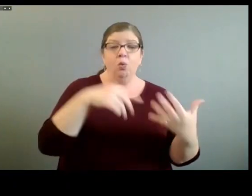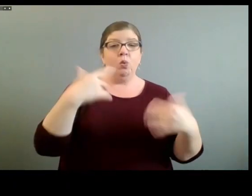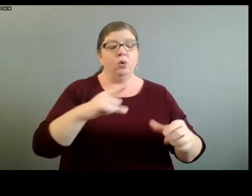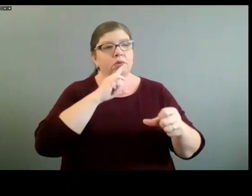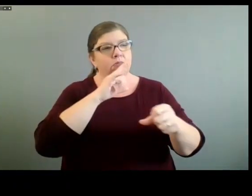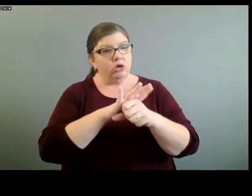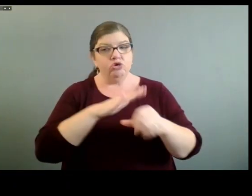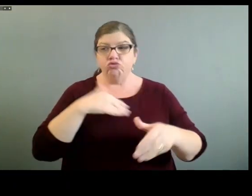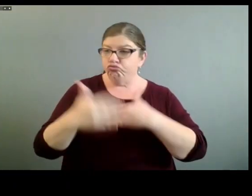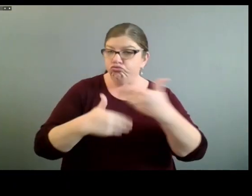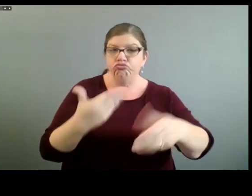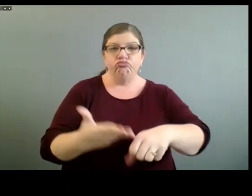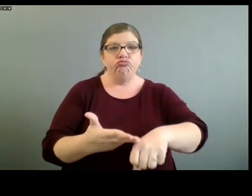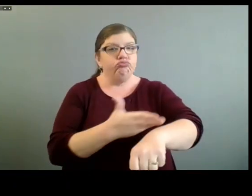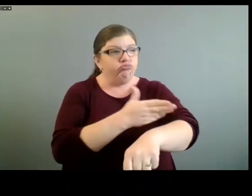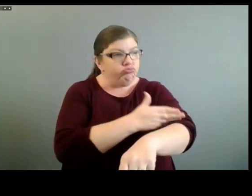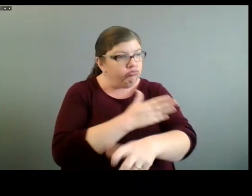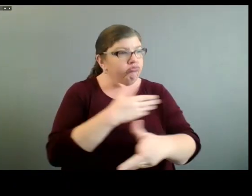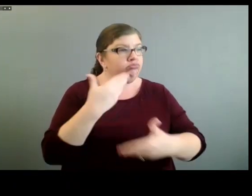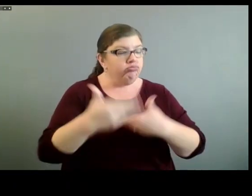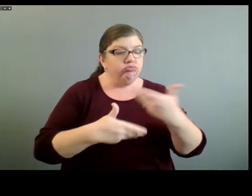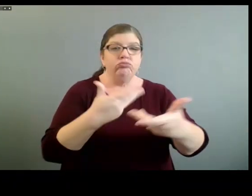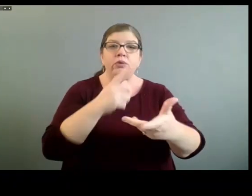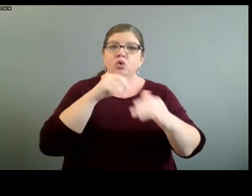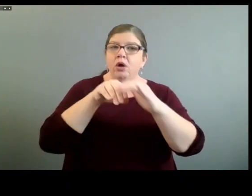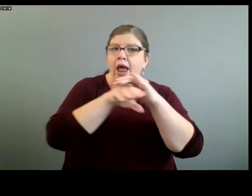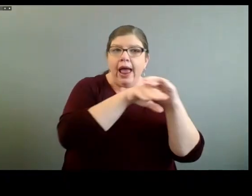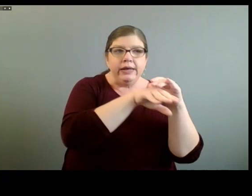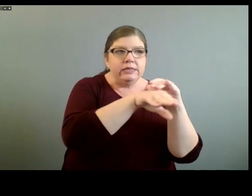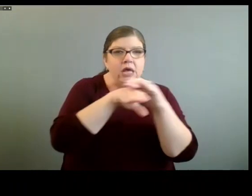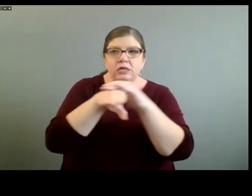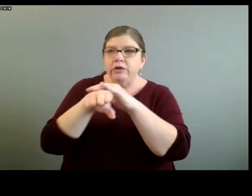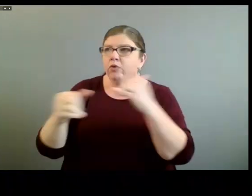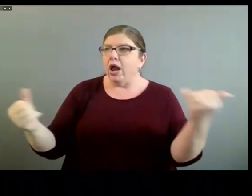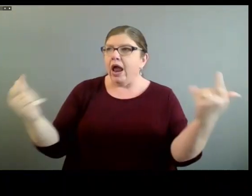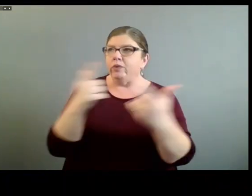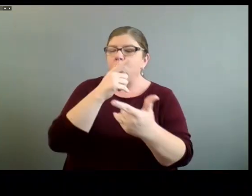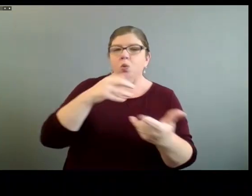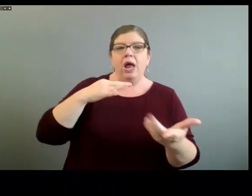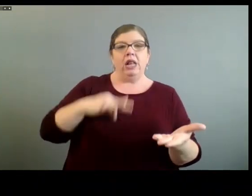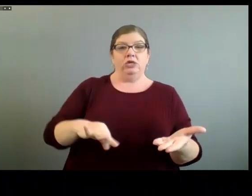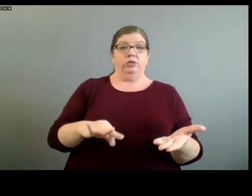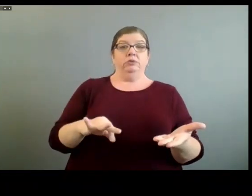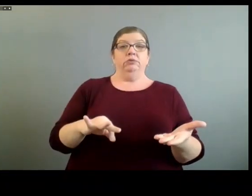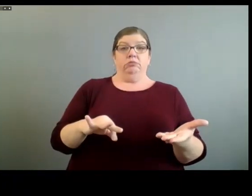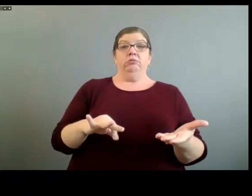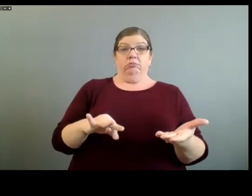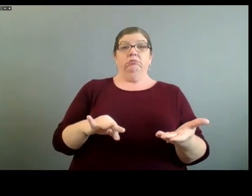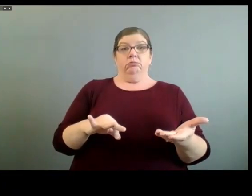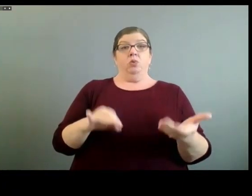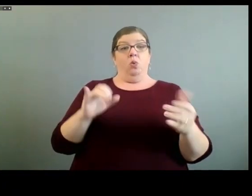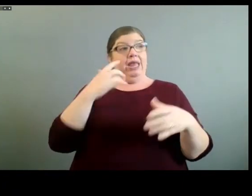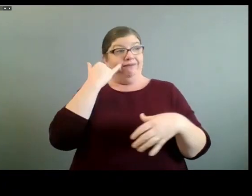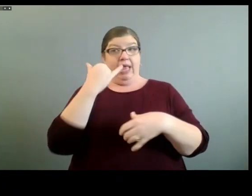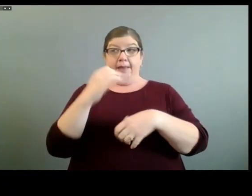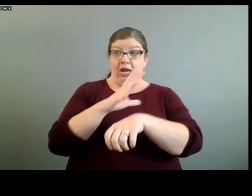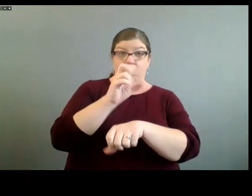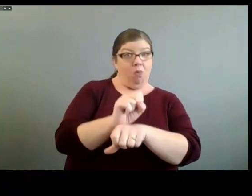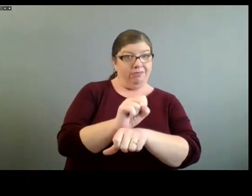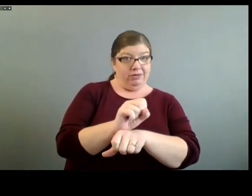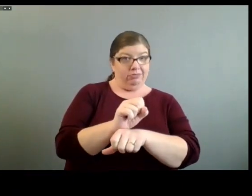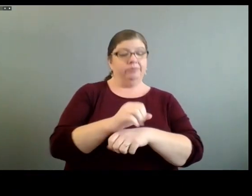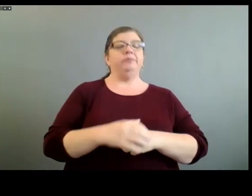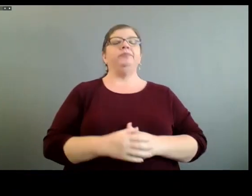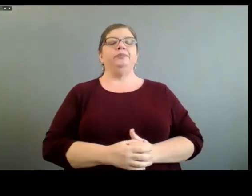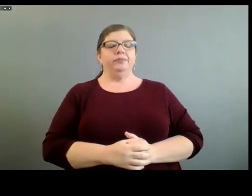process improvement to ensure access for every eligible community member who makes an appointment. We have